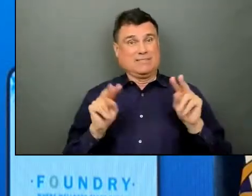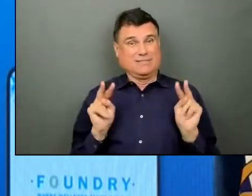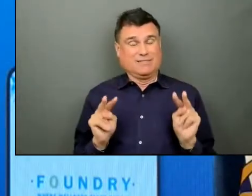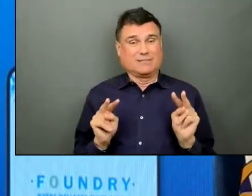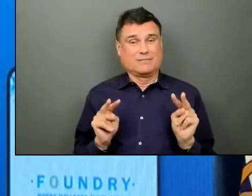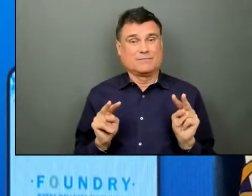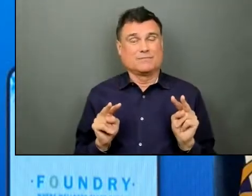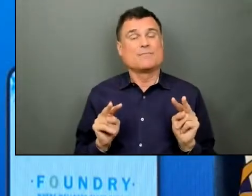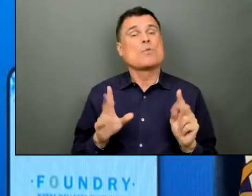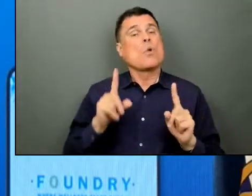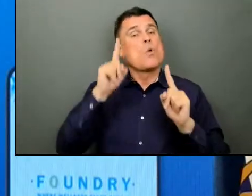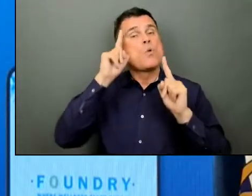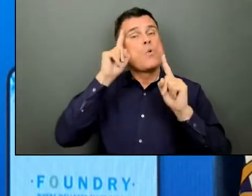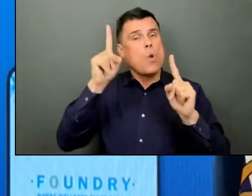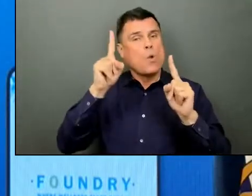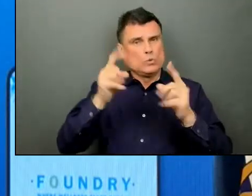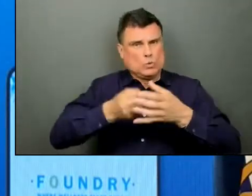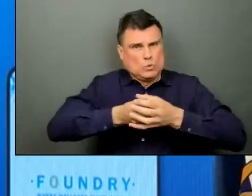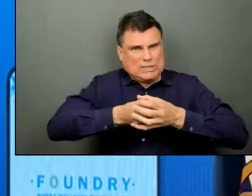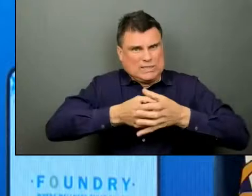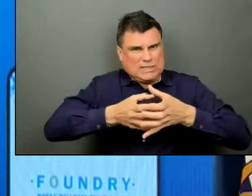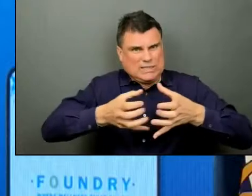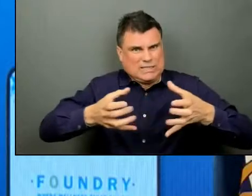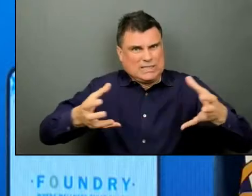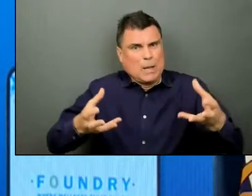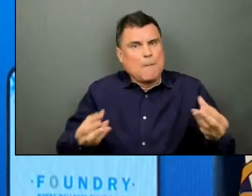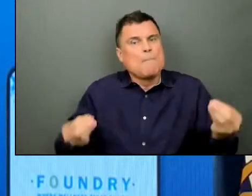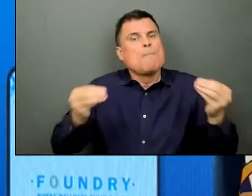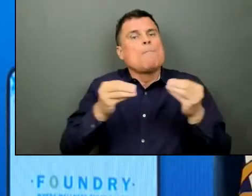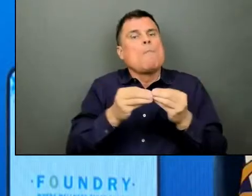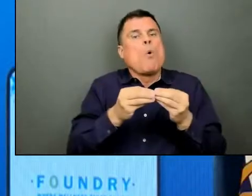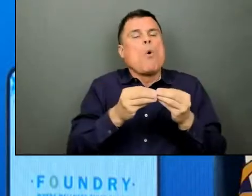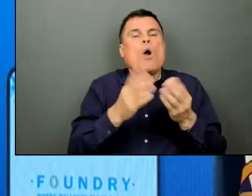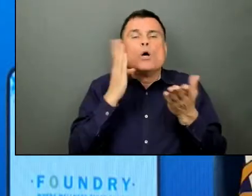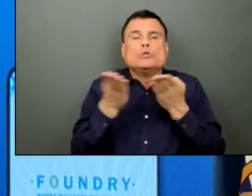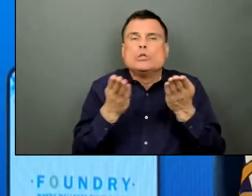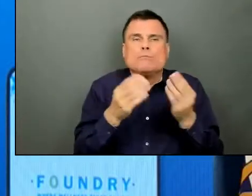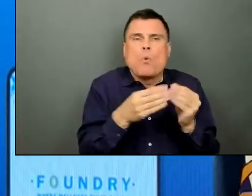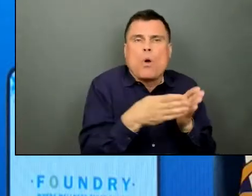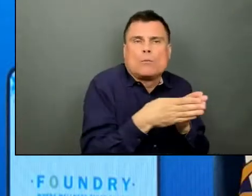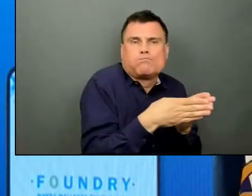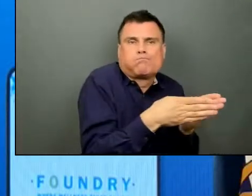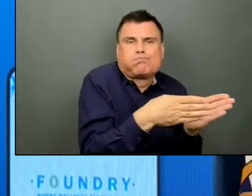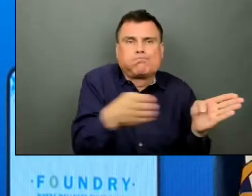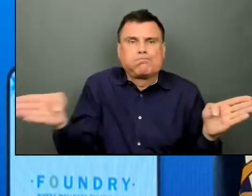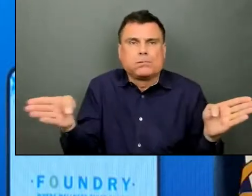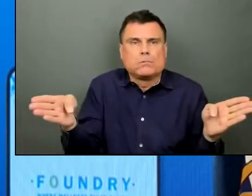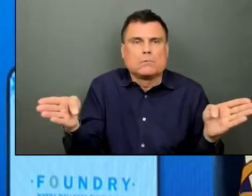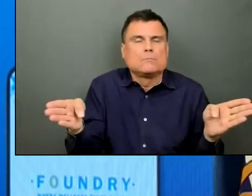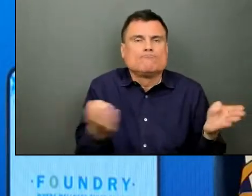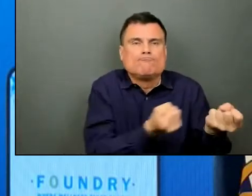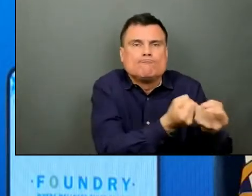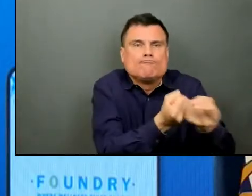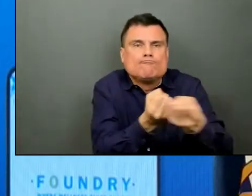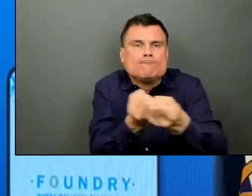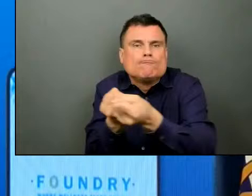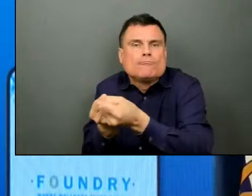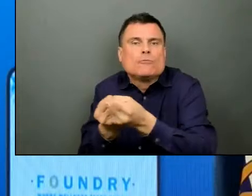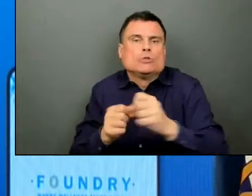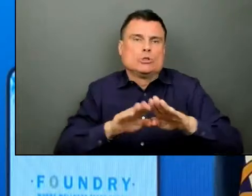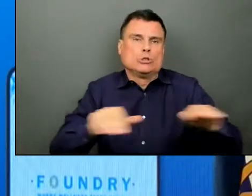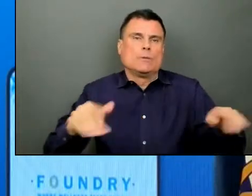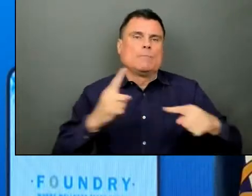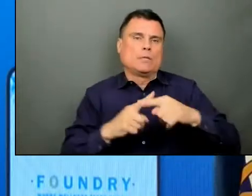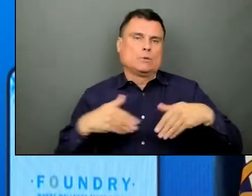supports, just as we know there are many paths into addiction, there are many ways to connect people with services.